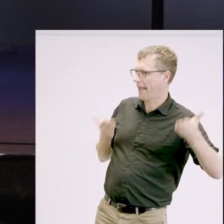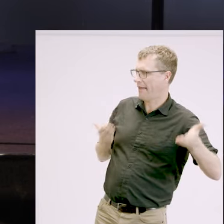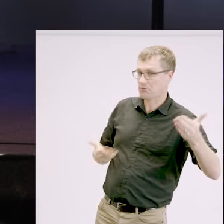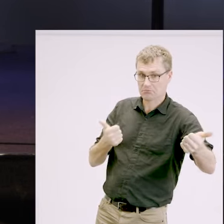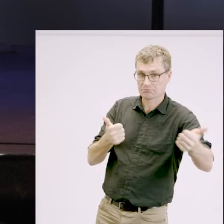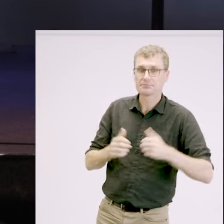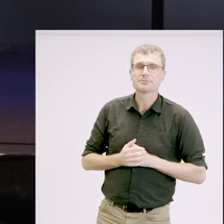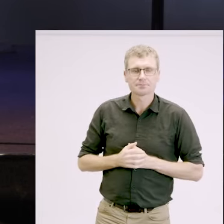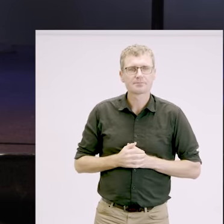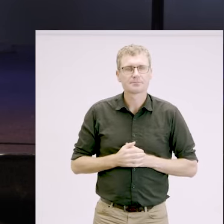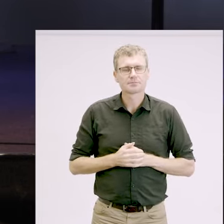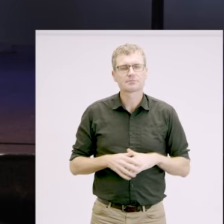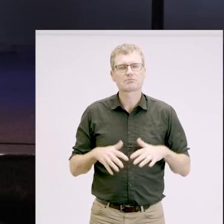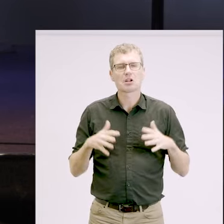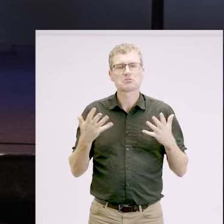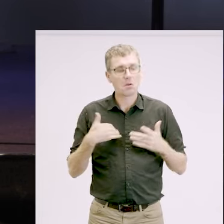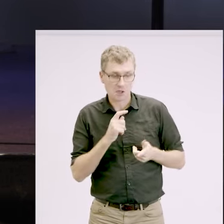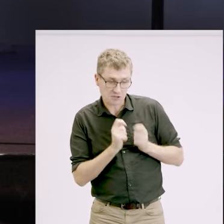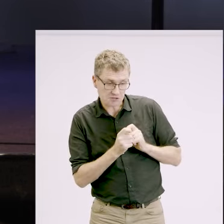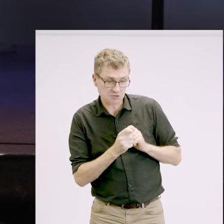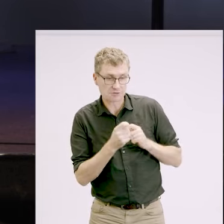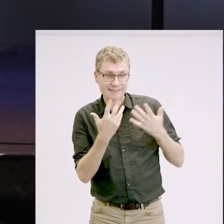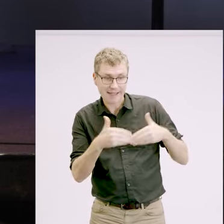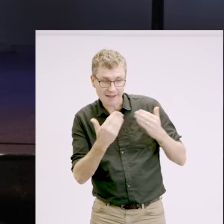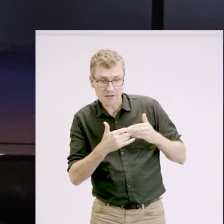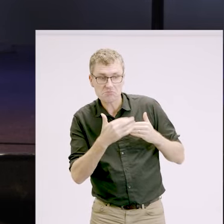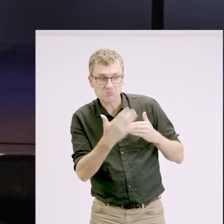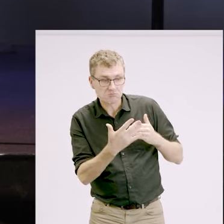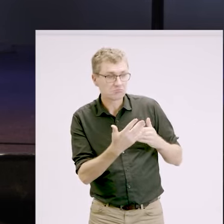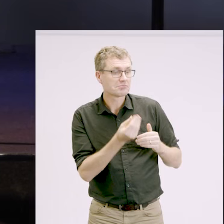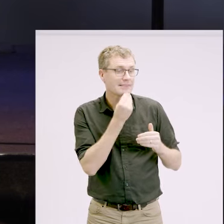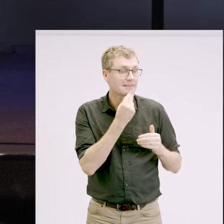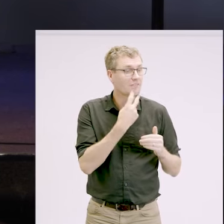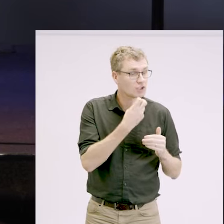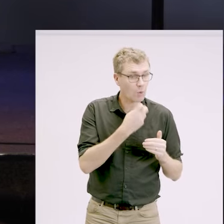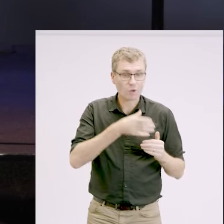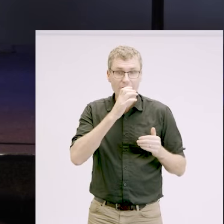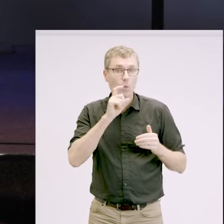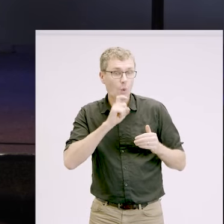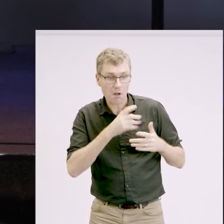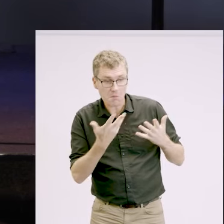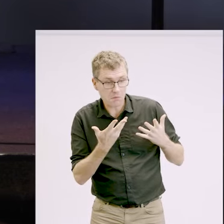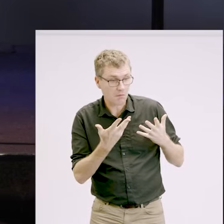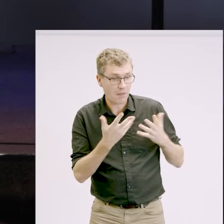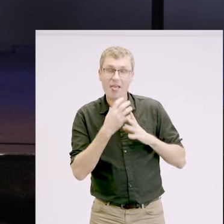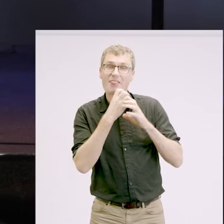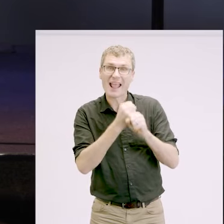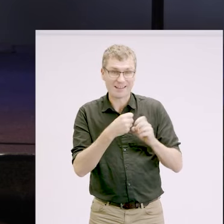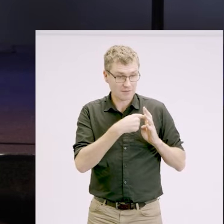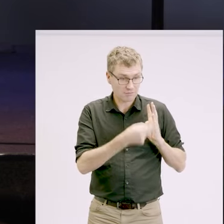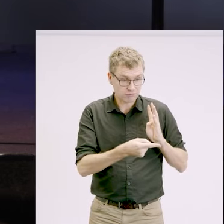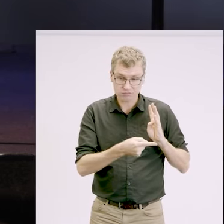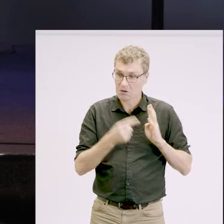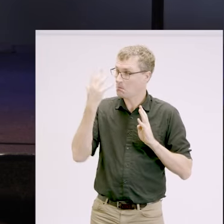food be observed by you, and deal with your servants according to what you see. So he listened, he tested them, he let them eat the vegetables, drink the water, and